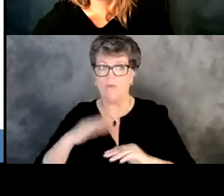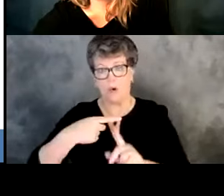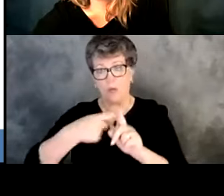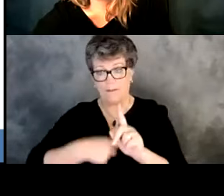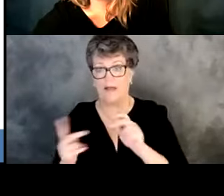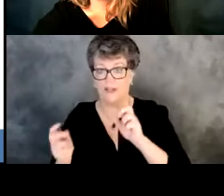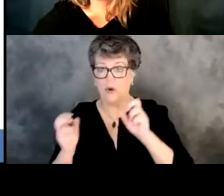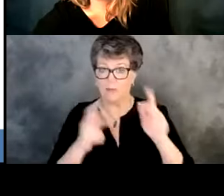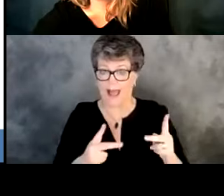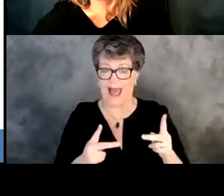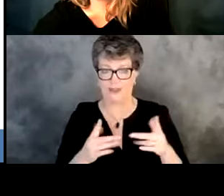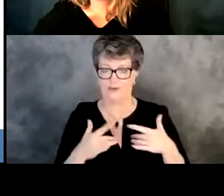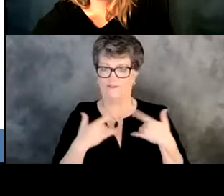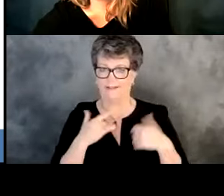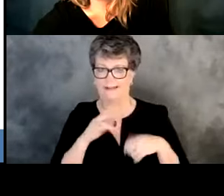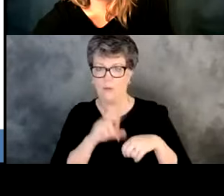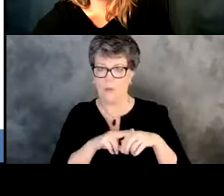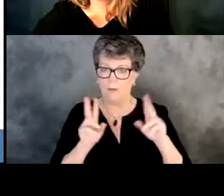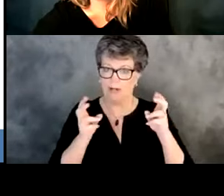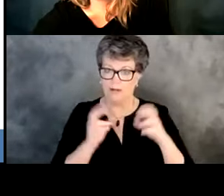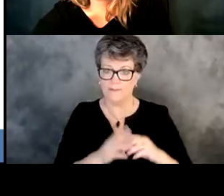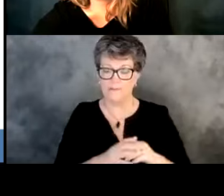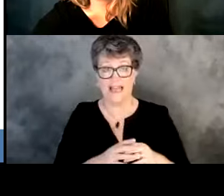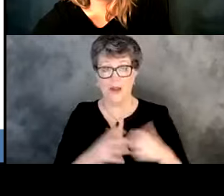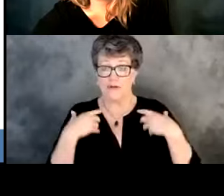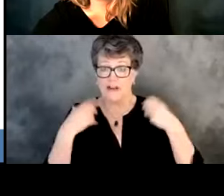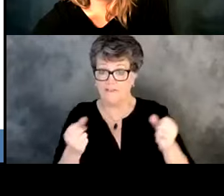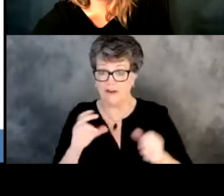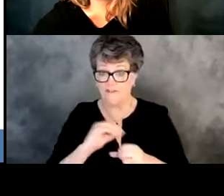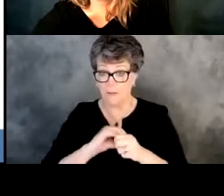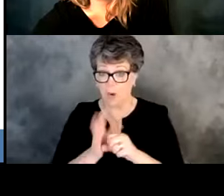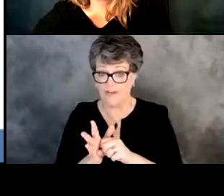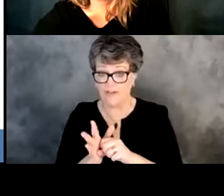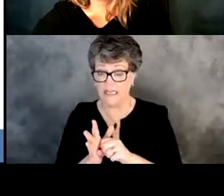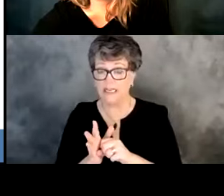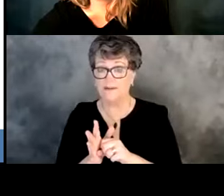so getting recovered from COVID is not